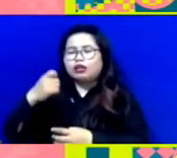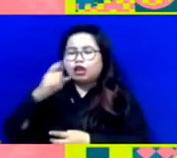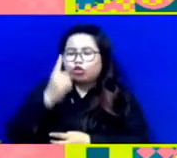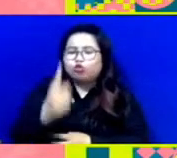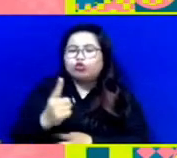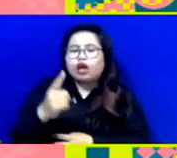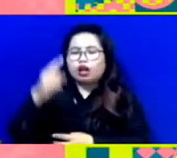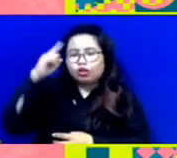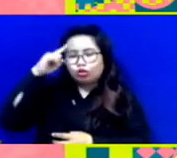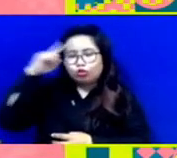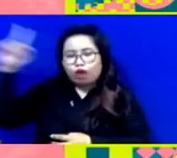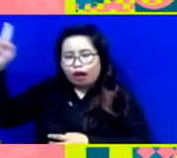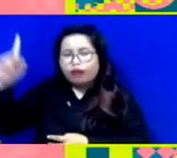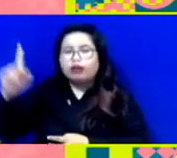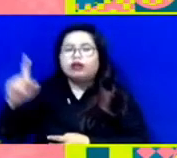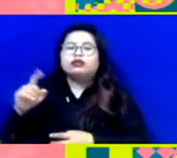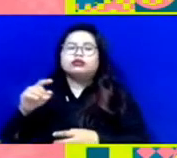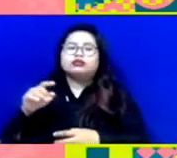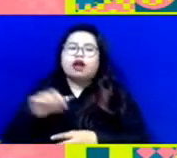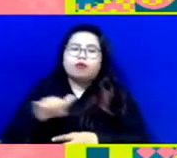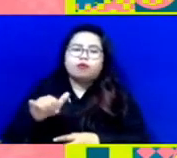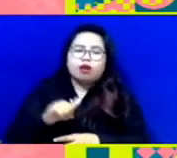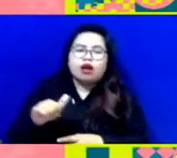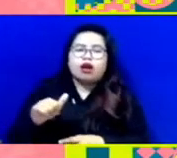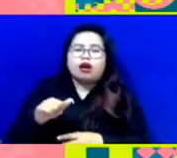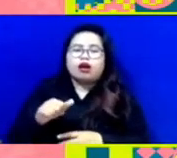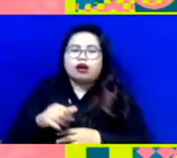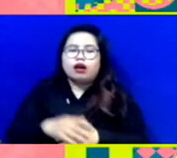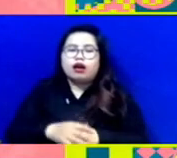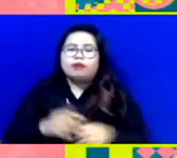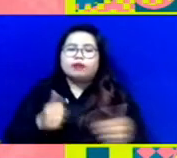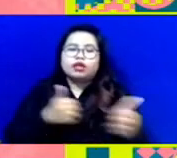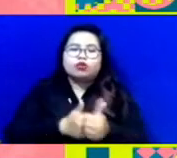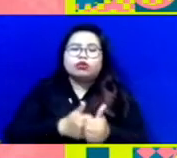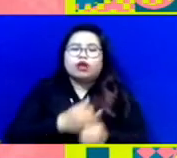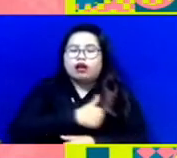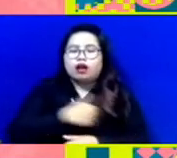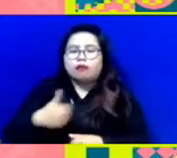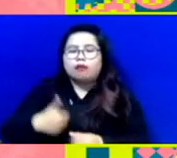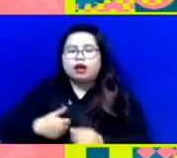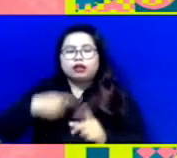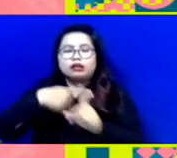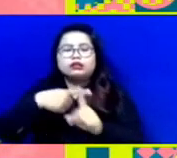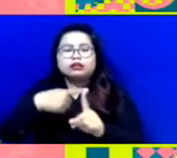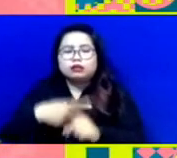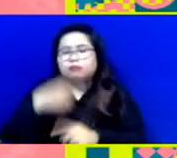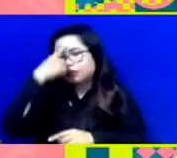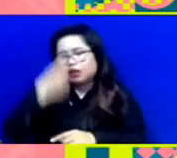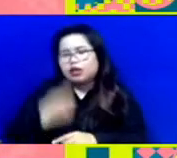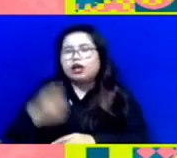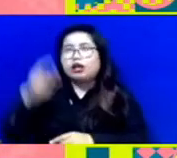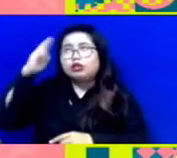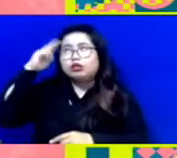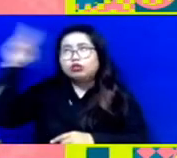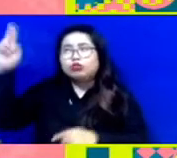to the teaching of Jesus. Muslim can believe God according to the teaching of Muhammad.